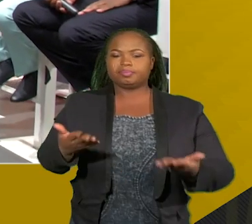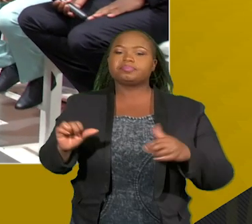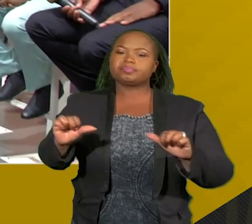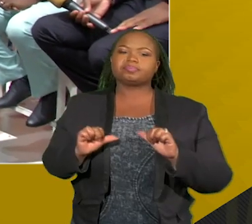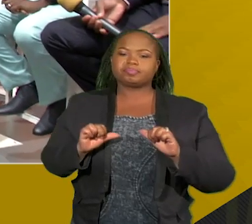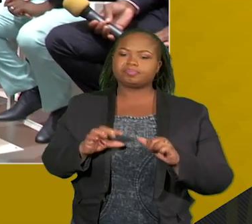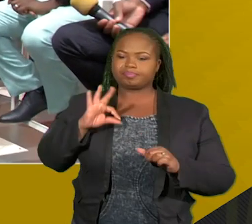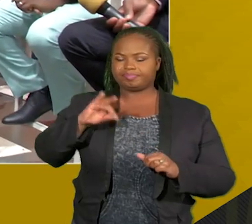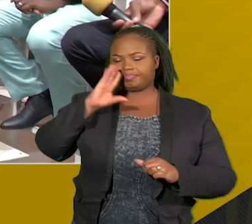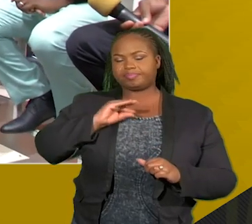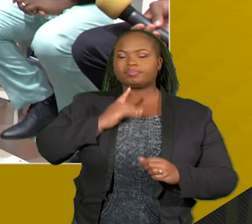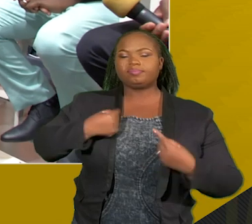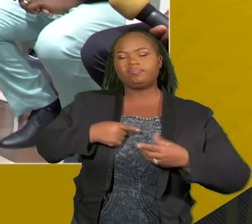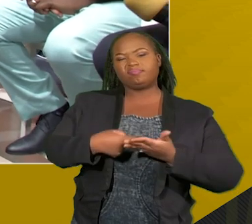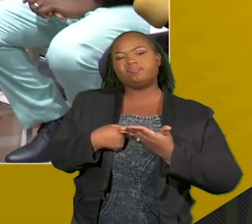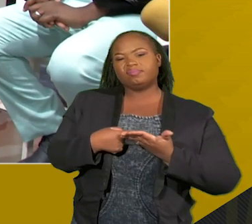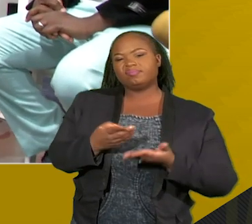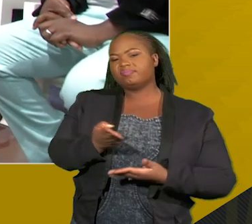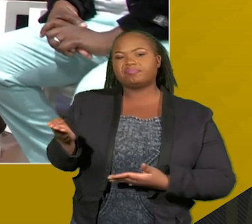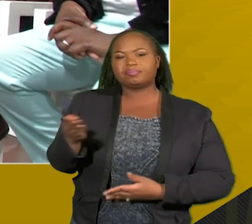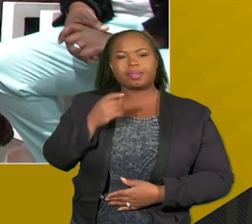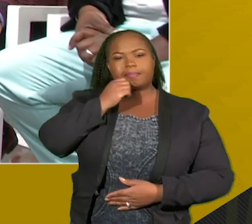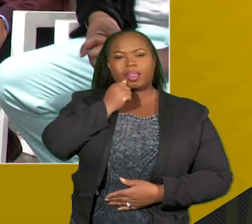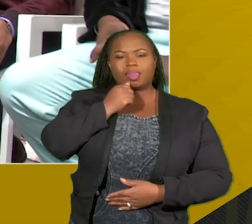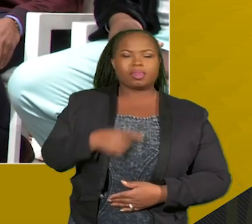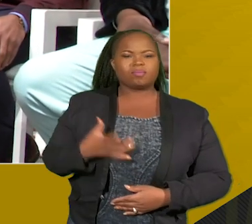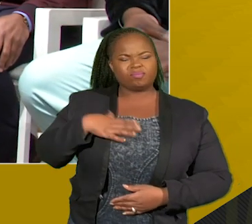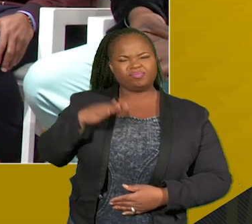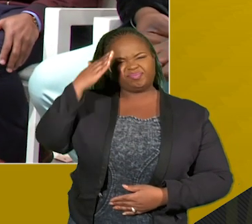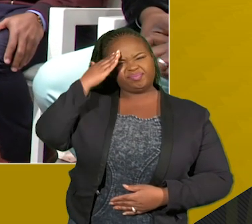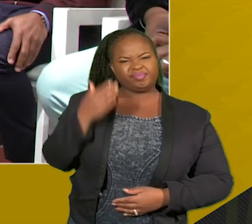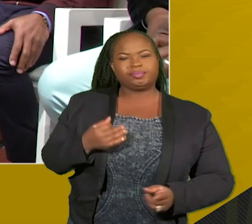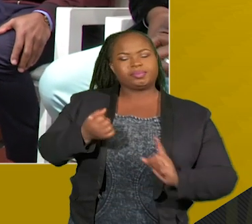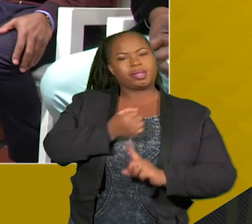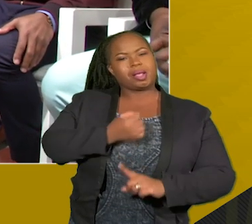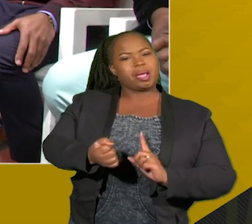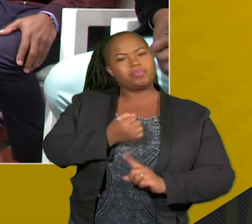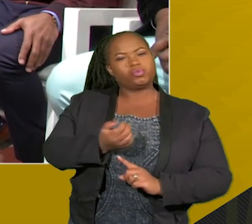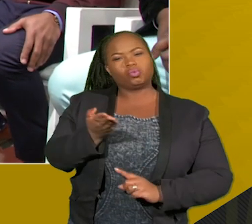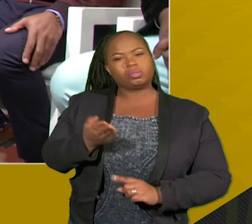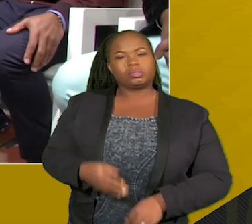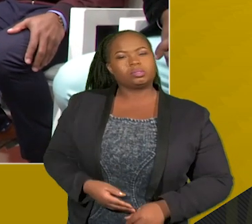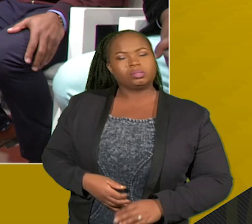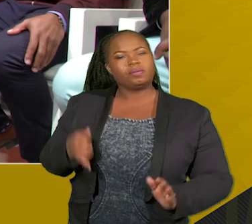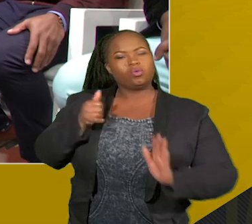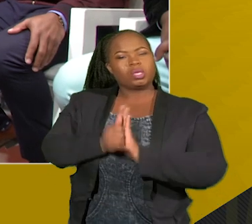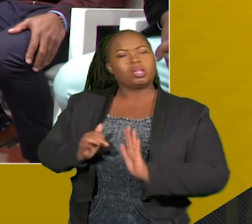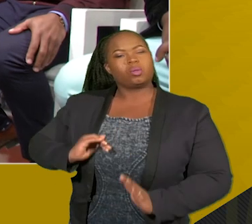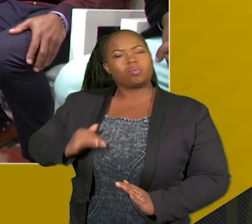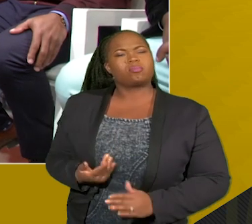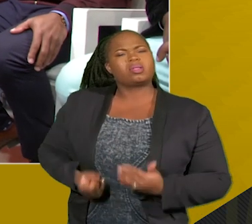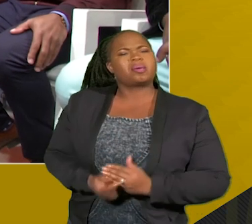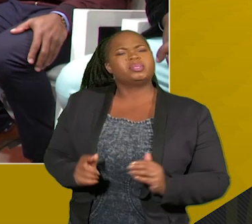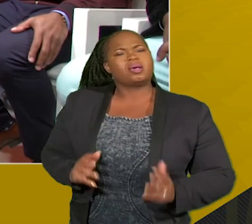Welcome back to Daily Thetha. Ntse re blabla le banna le kgolo mo ga Daily Thetha re nyako tseba gore na abuse yo ya bona go bla mo ga bona go tswa kae. Is it because